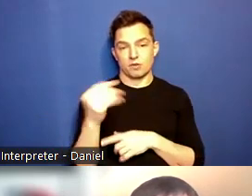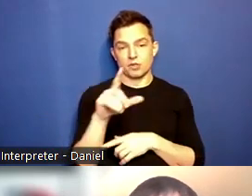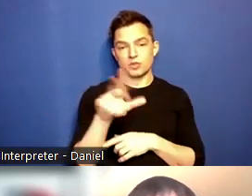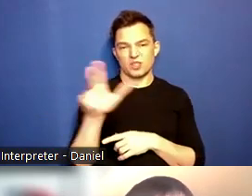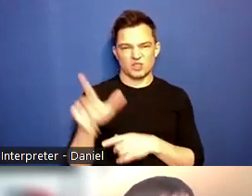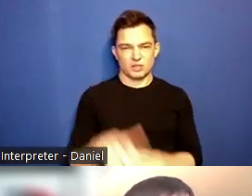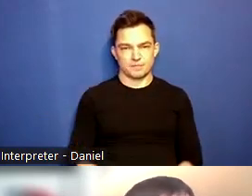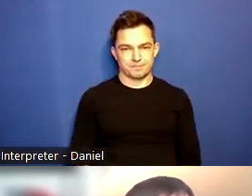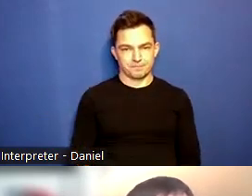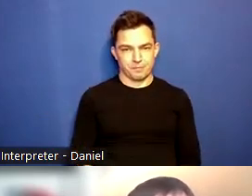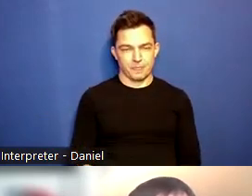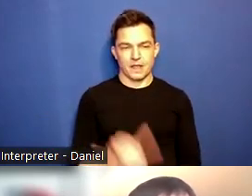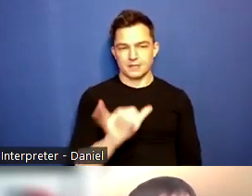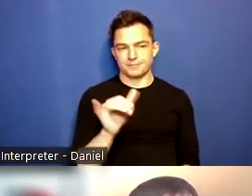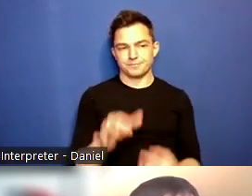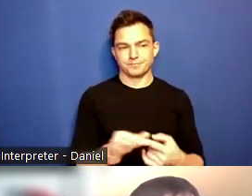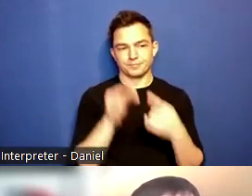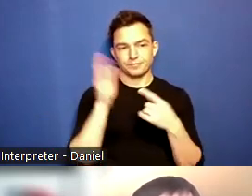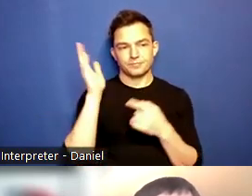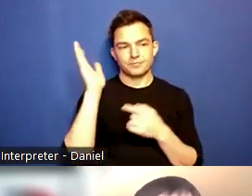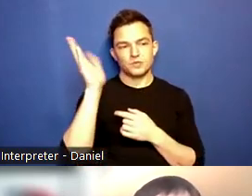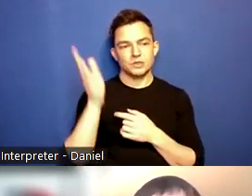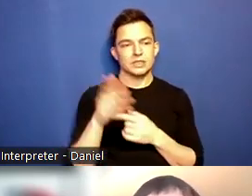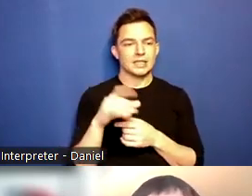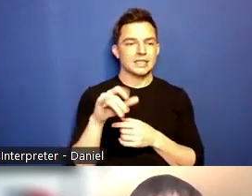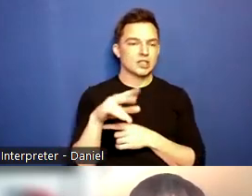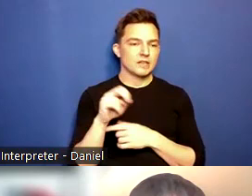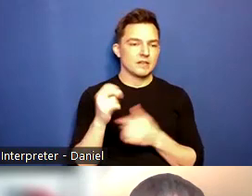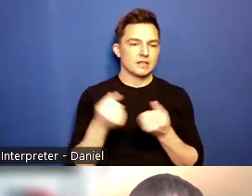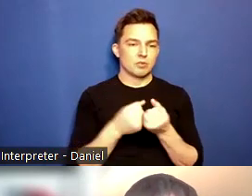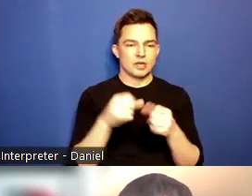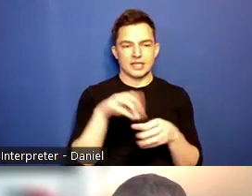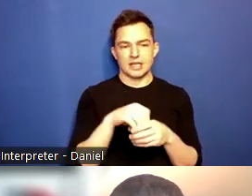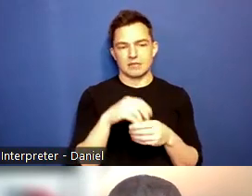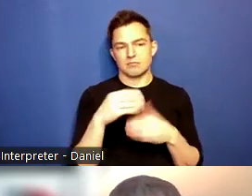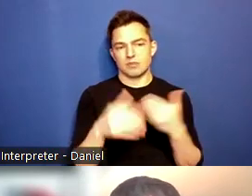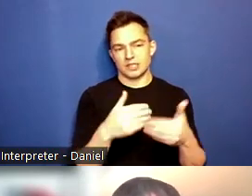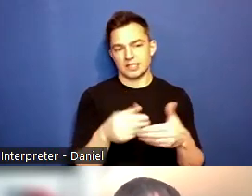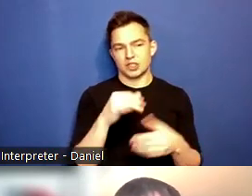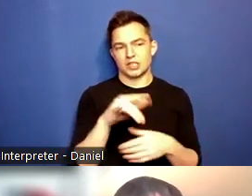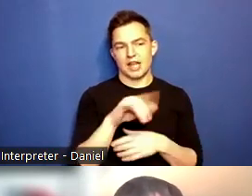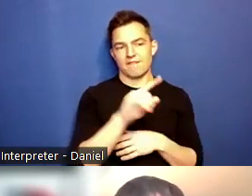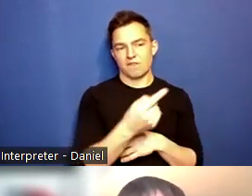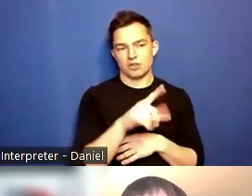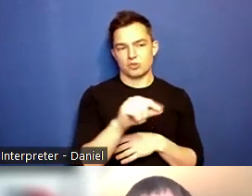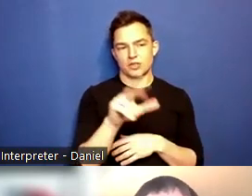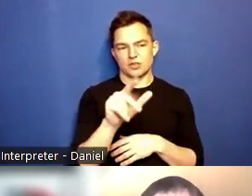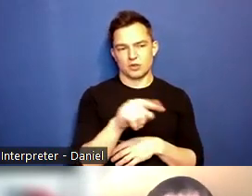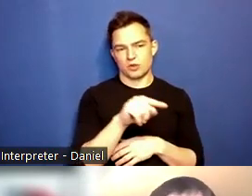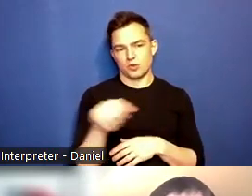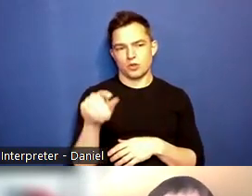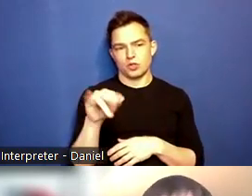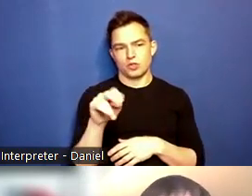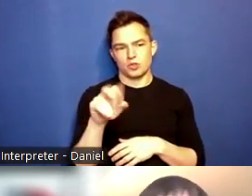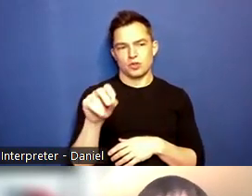2023, and the Special Presenter Initiative Supported Engagement Project period is July 1st, 2023 through